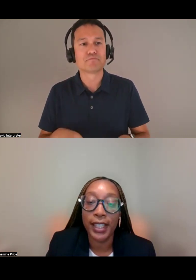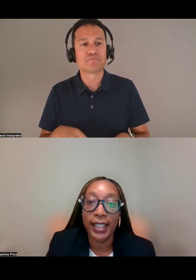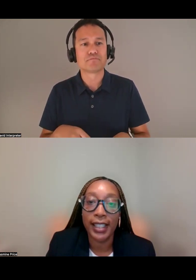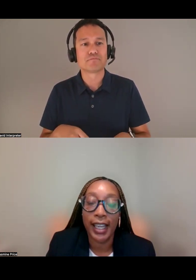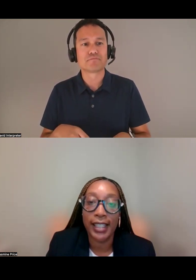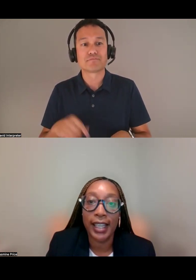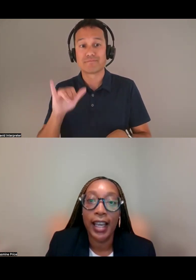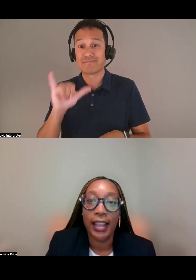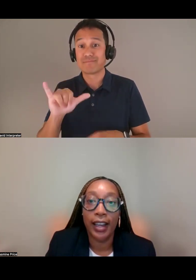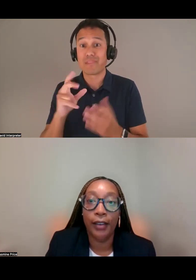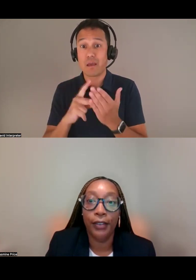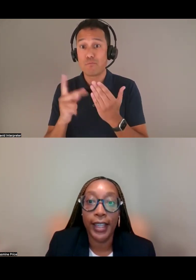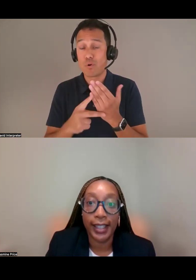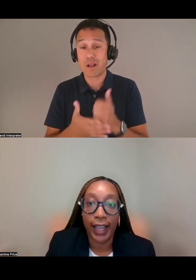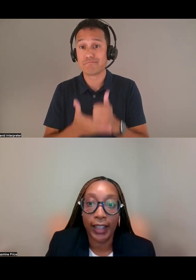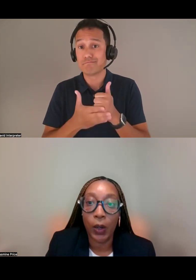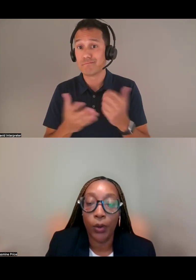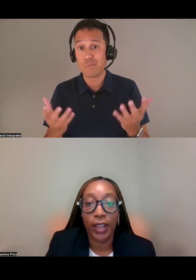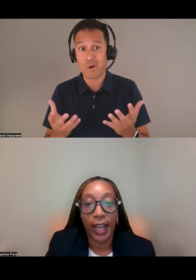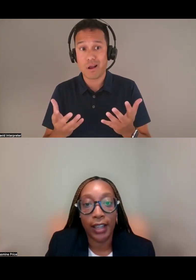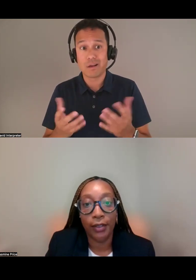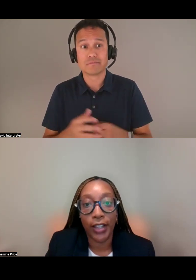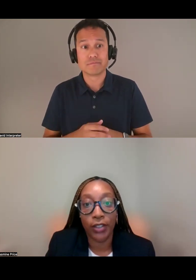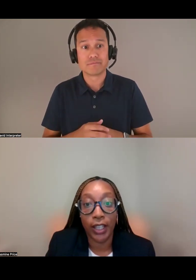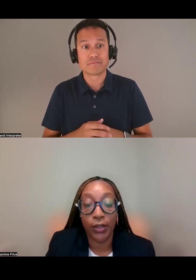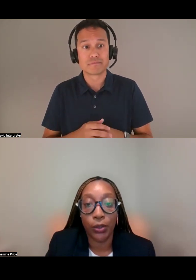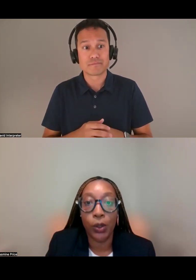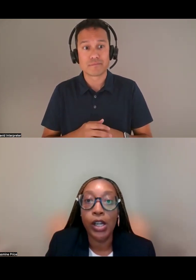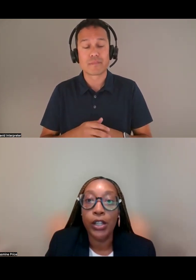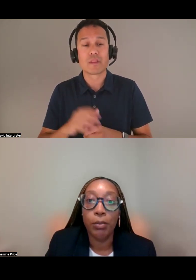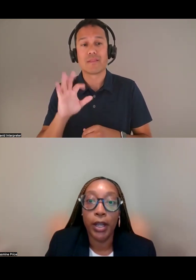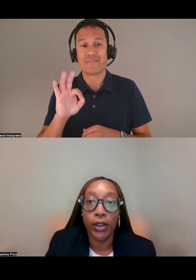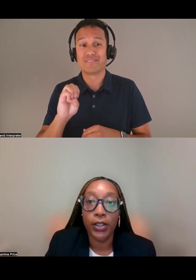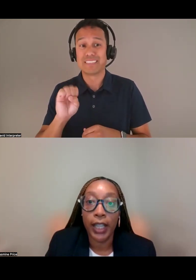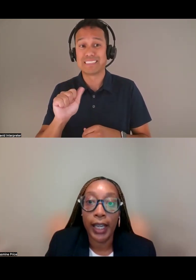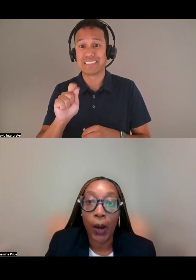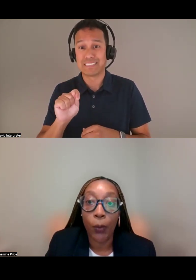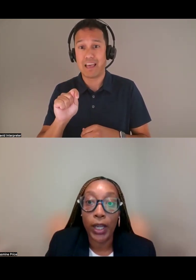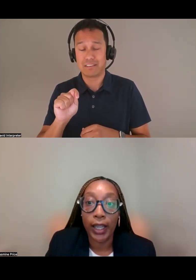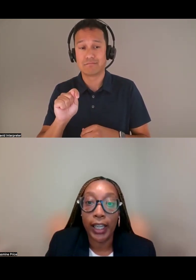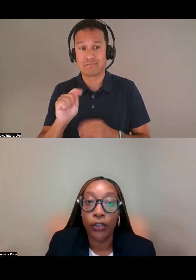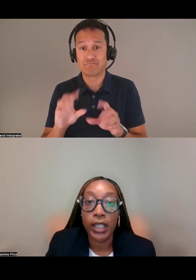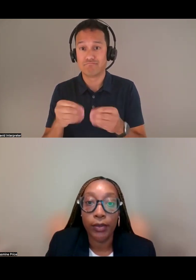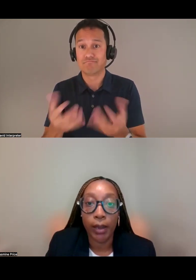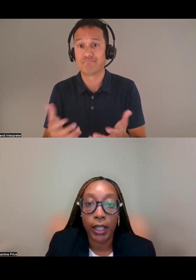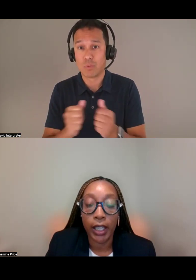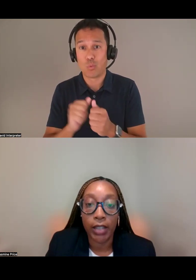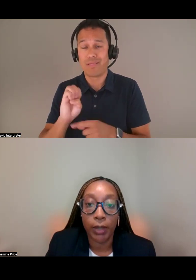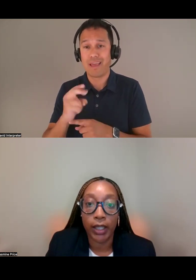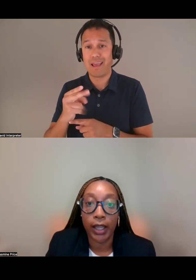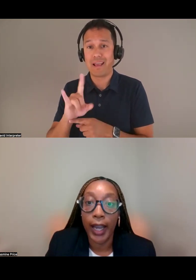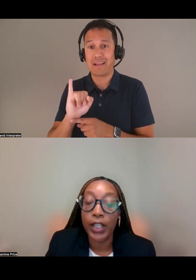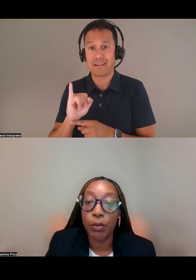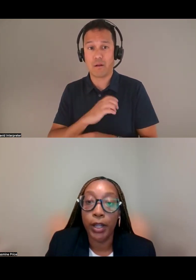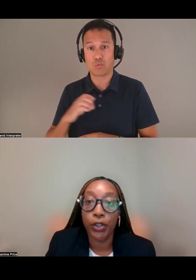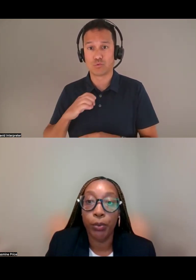will facilitate the FESAT with the EHDI Advisory Council to better understand how we can increase family